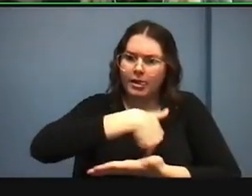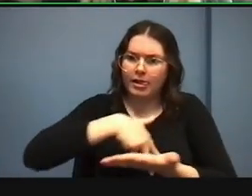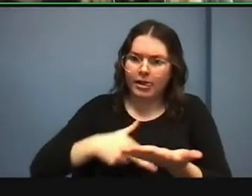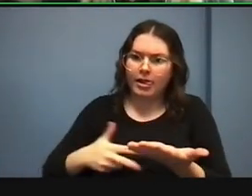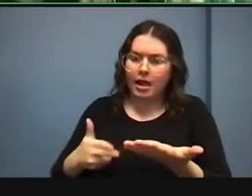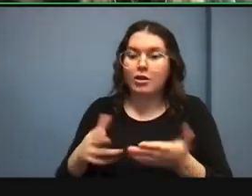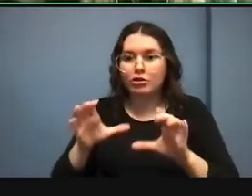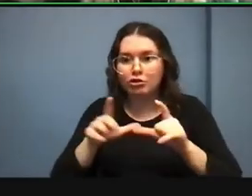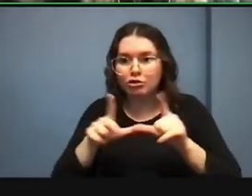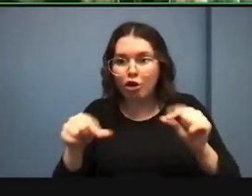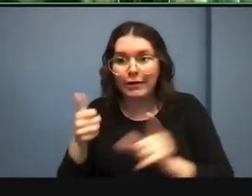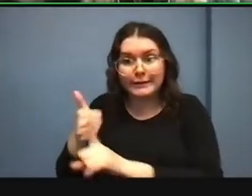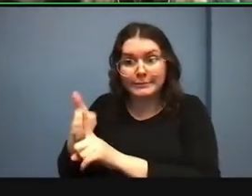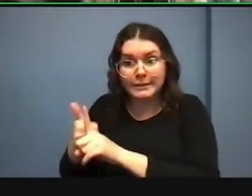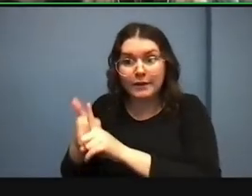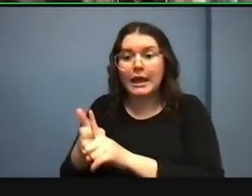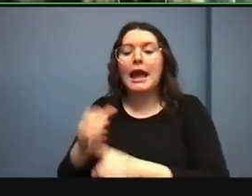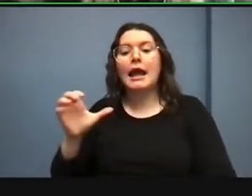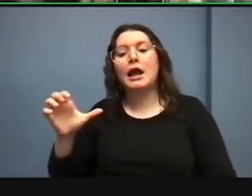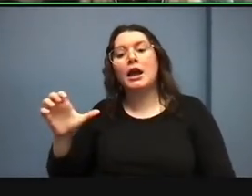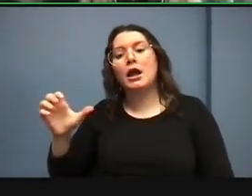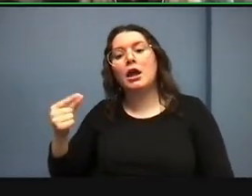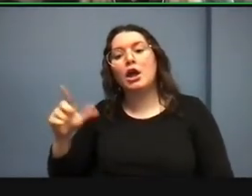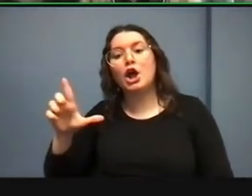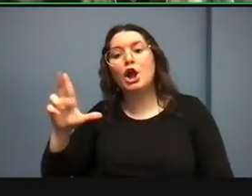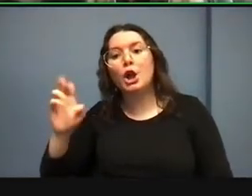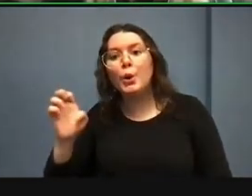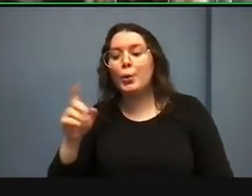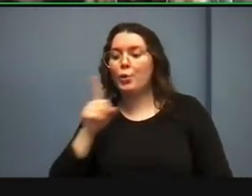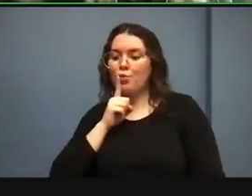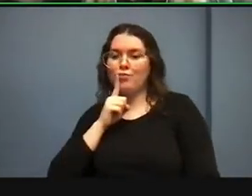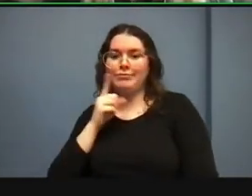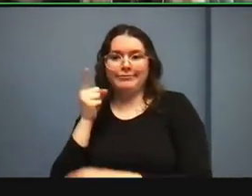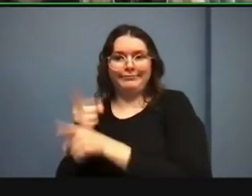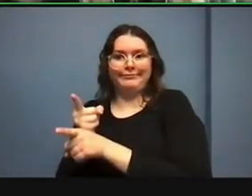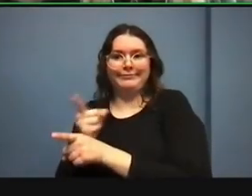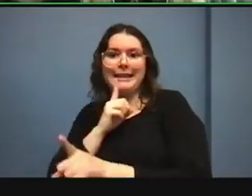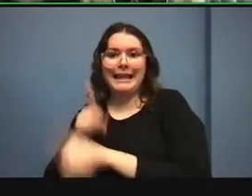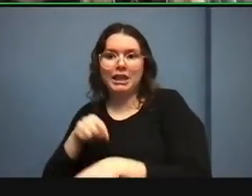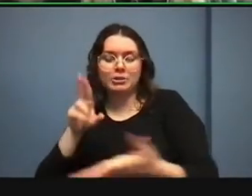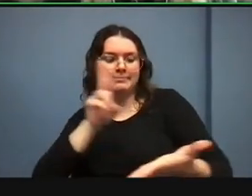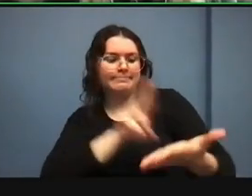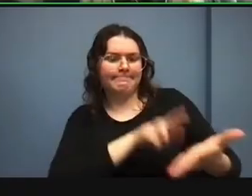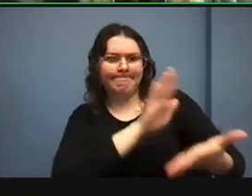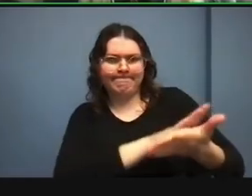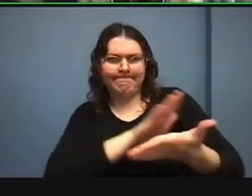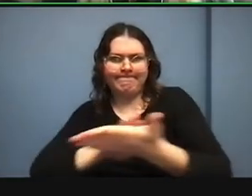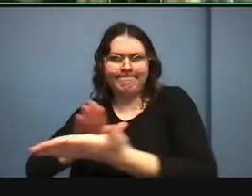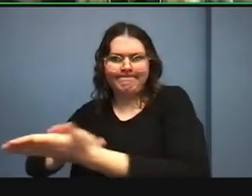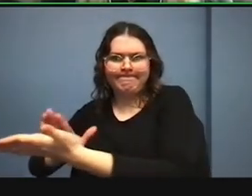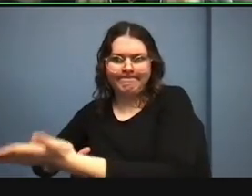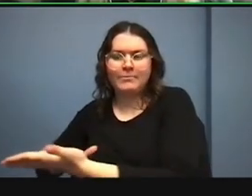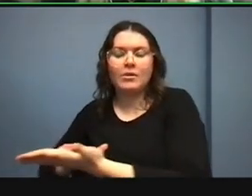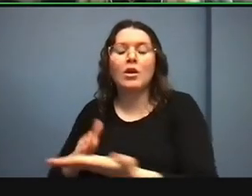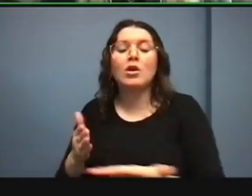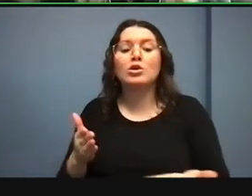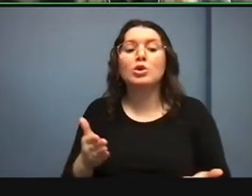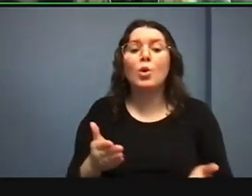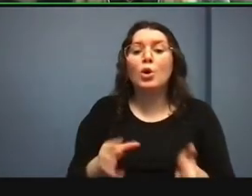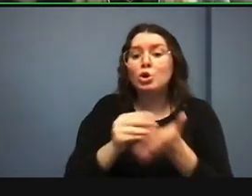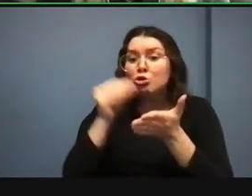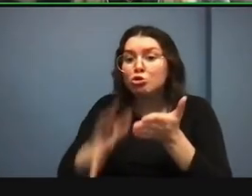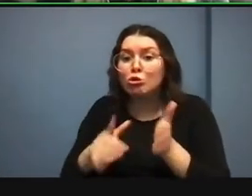and glue the corresponding correct answer on a worksheet. So student work samples are a great